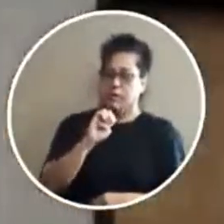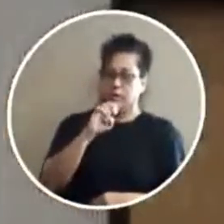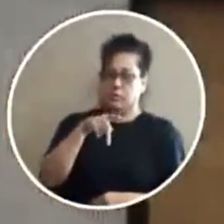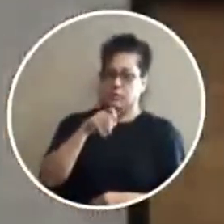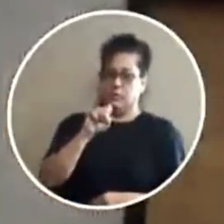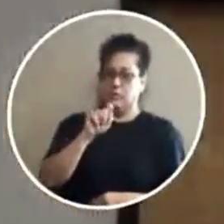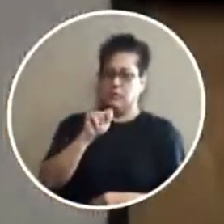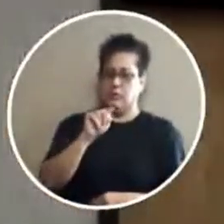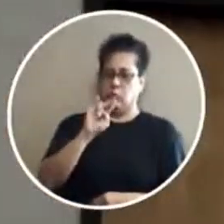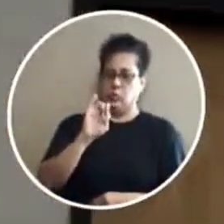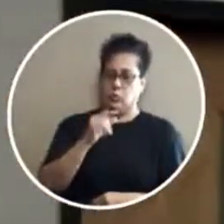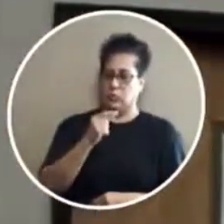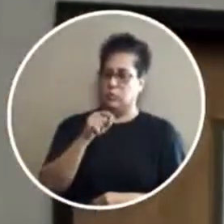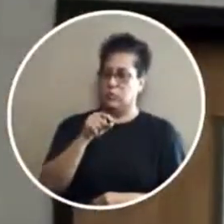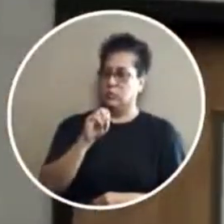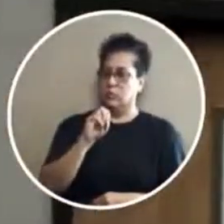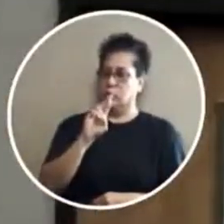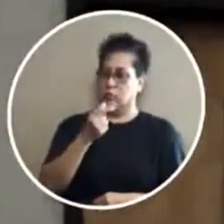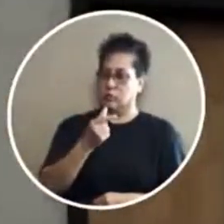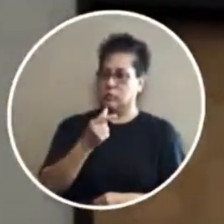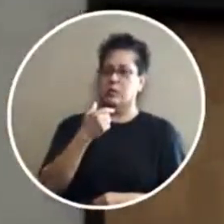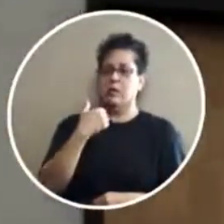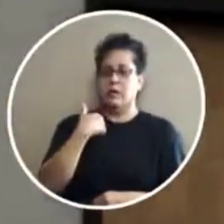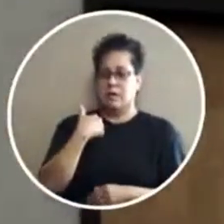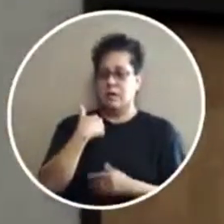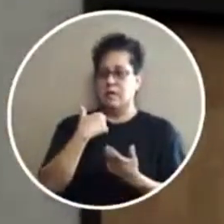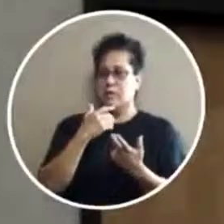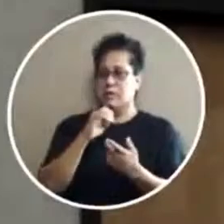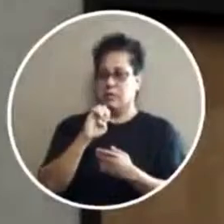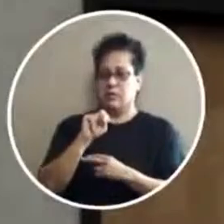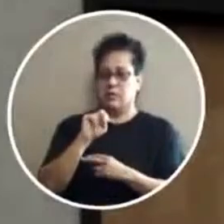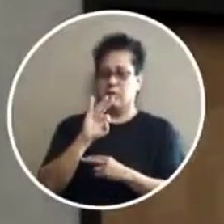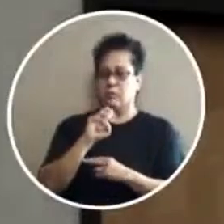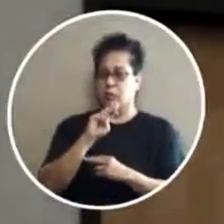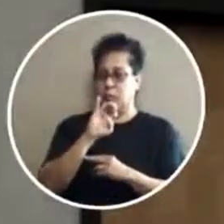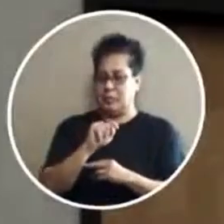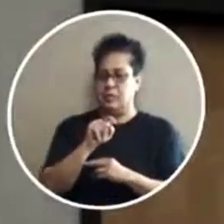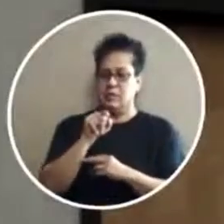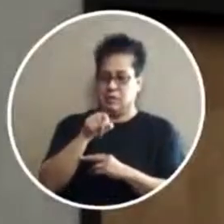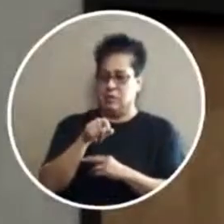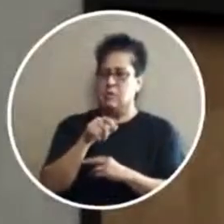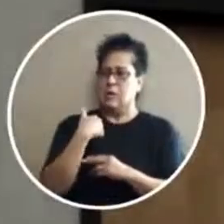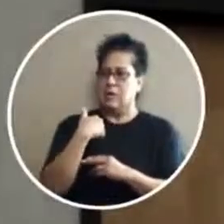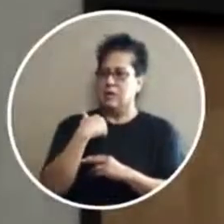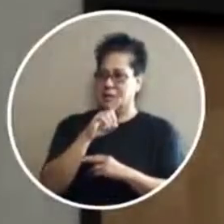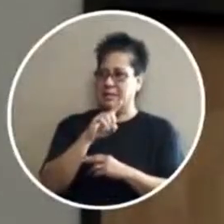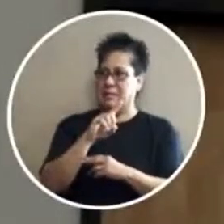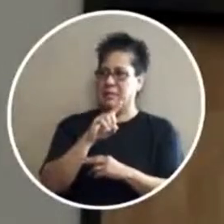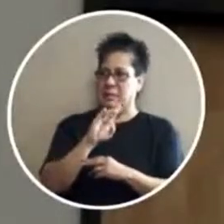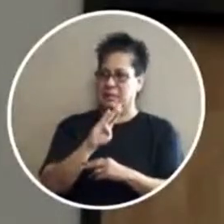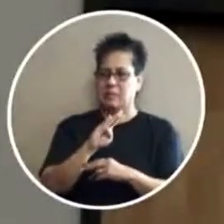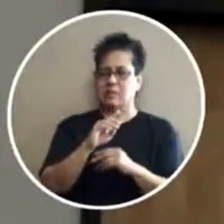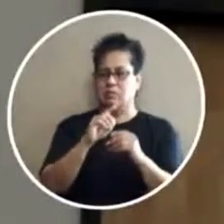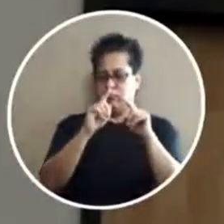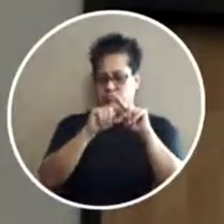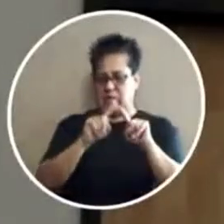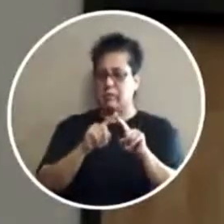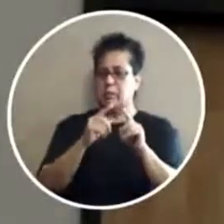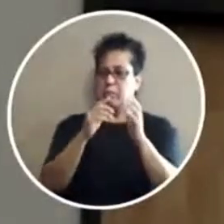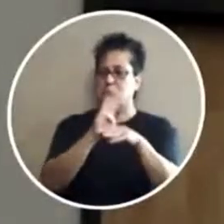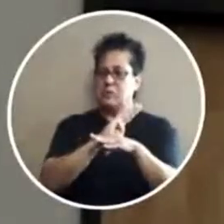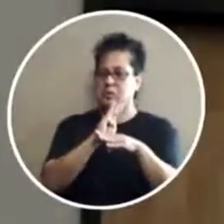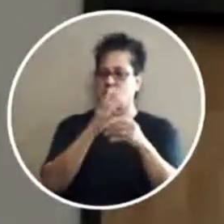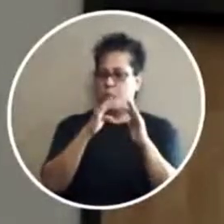we have education and enforcement, and there is a database that captures all of the various businesses that have been